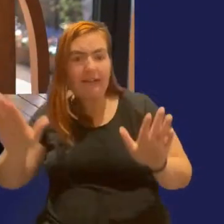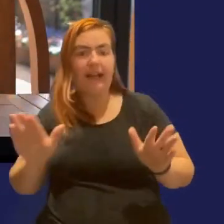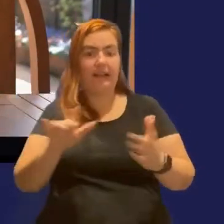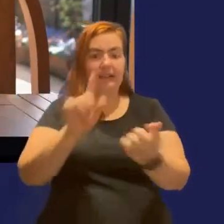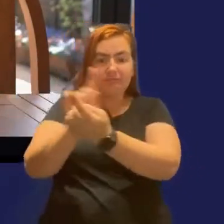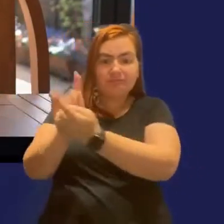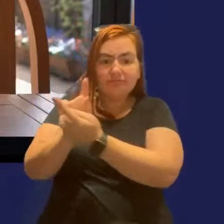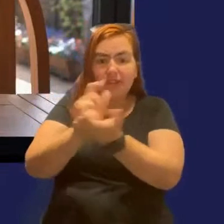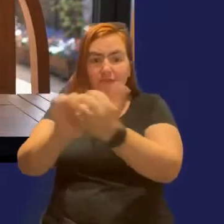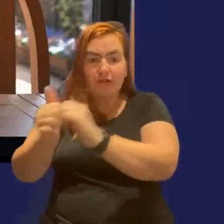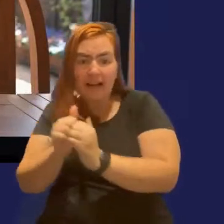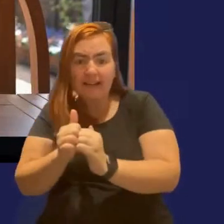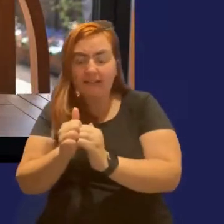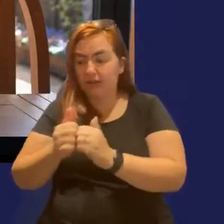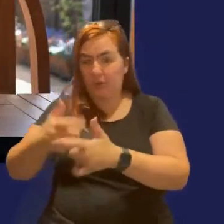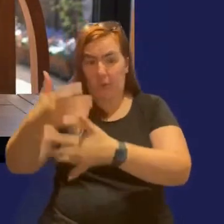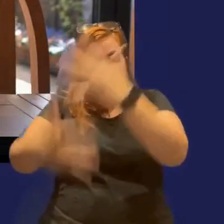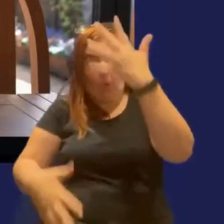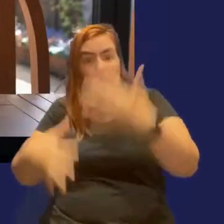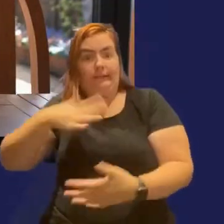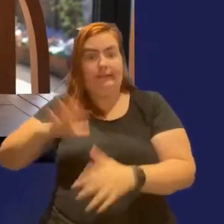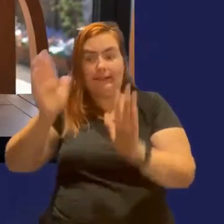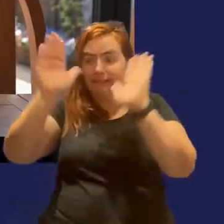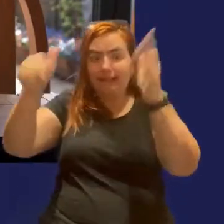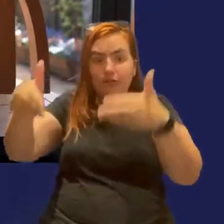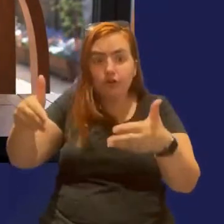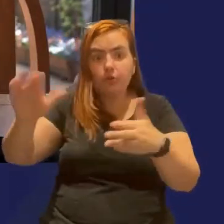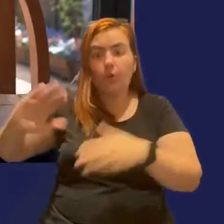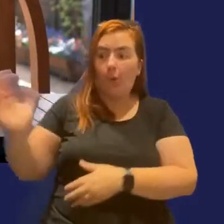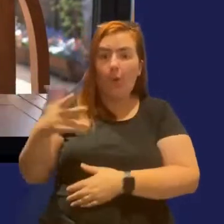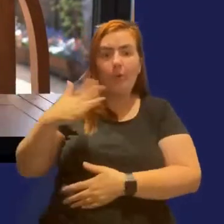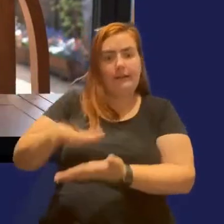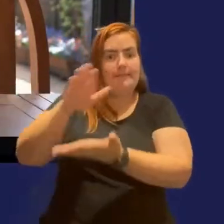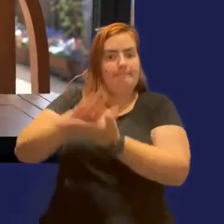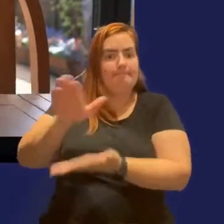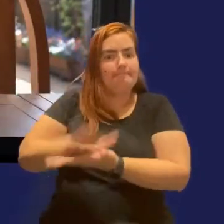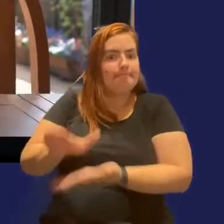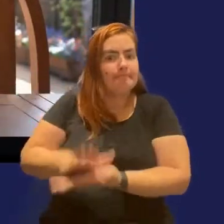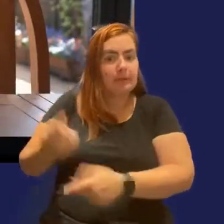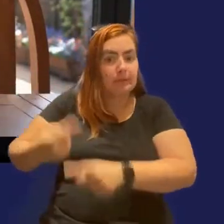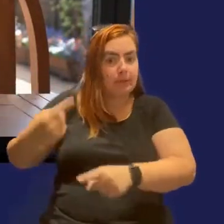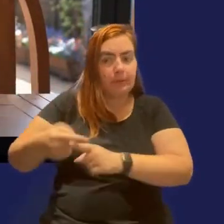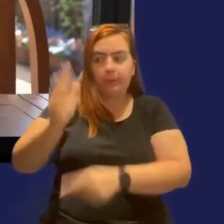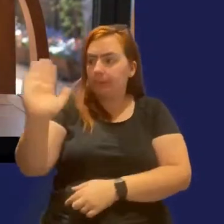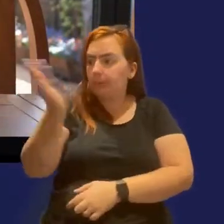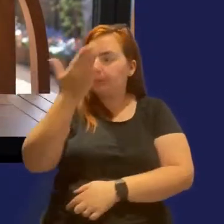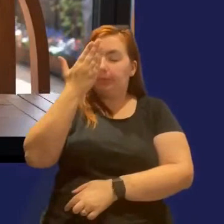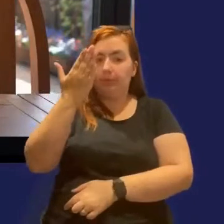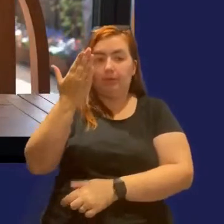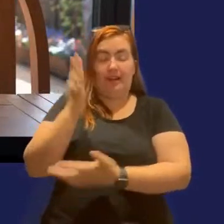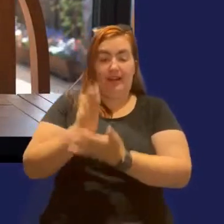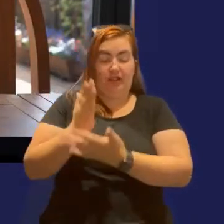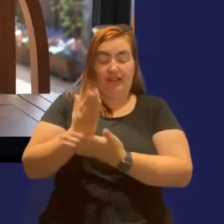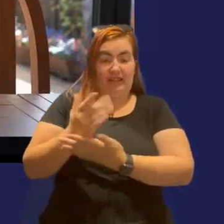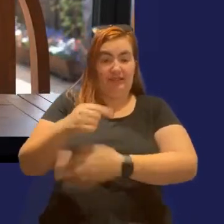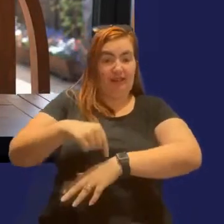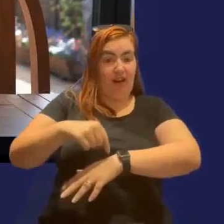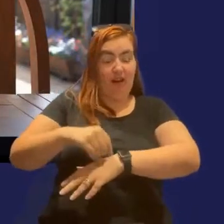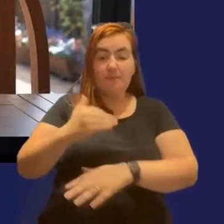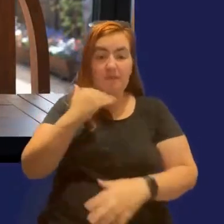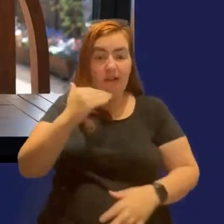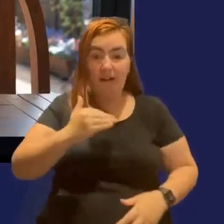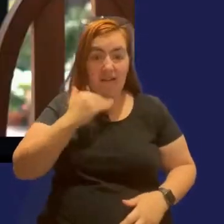one trying to get my attention, each one needing sorting ASAP, until I get to the point where I just haven't got enough time and